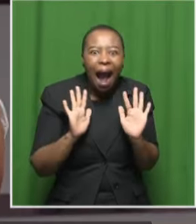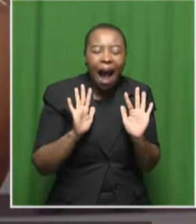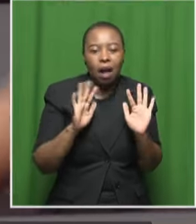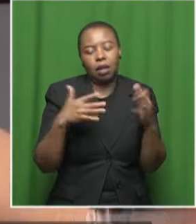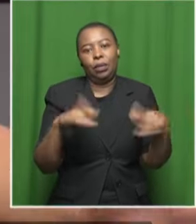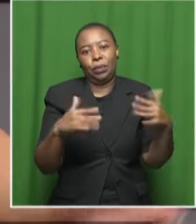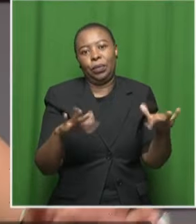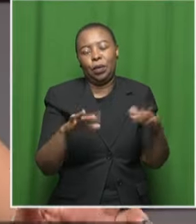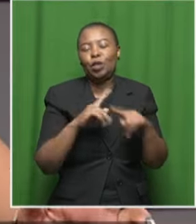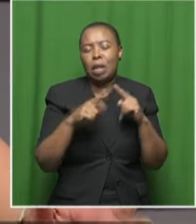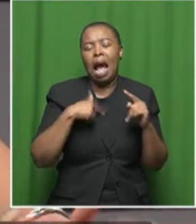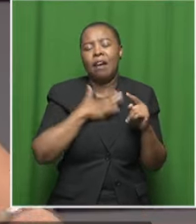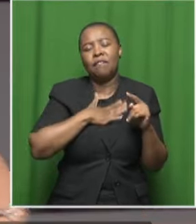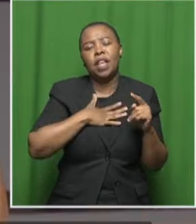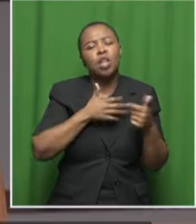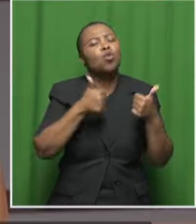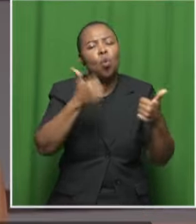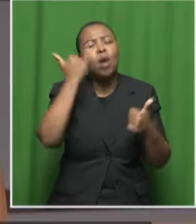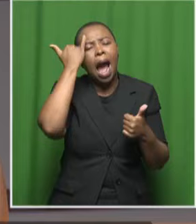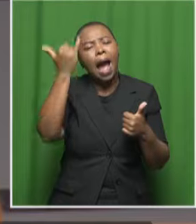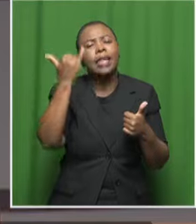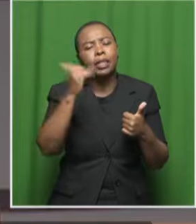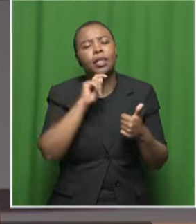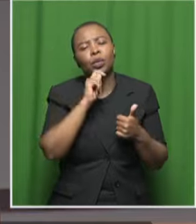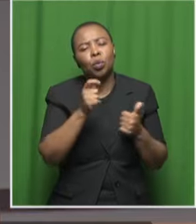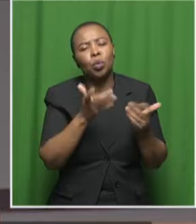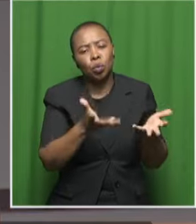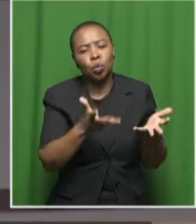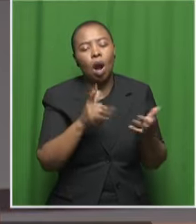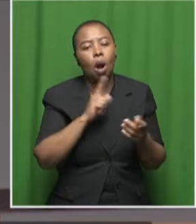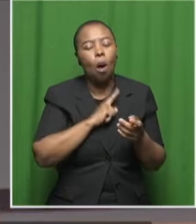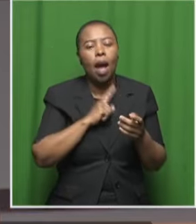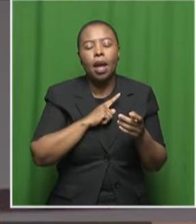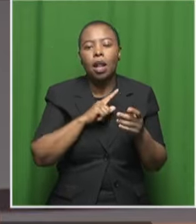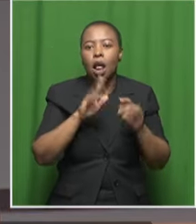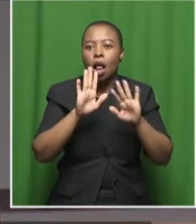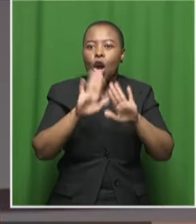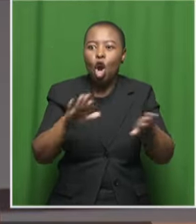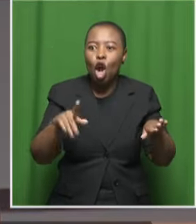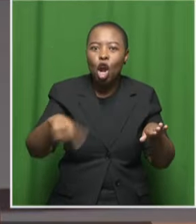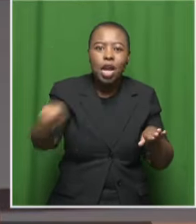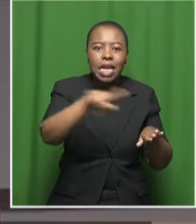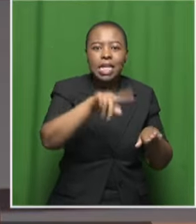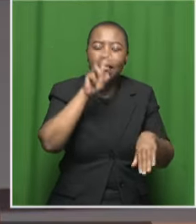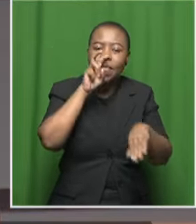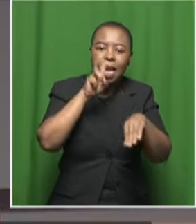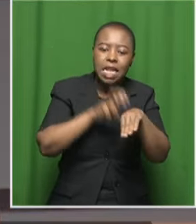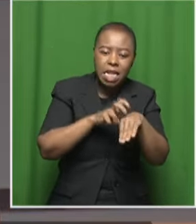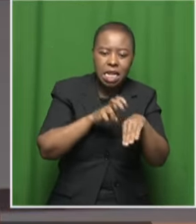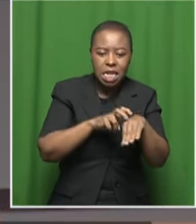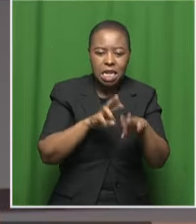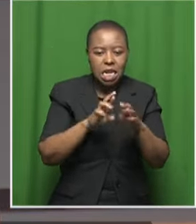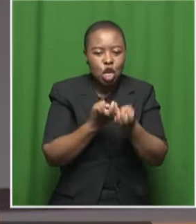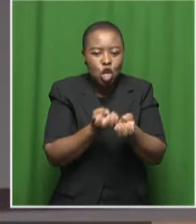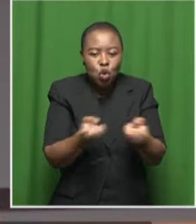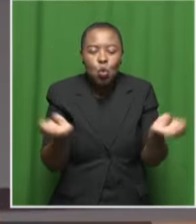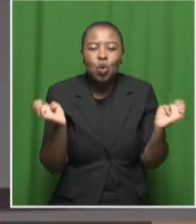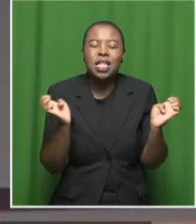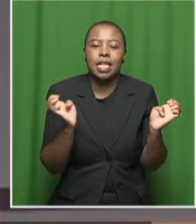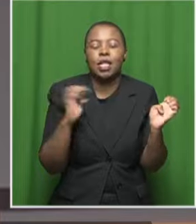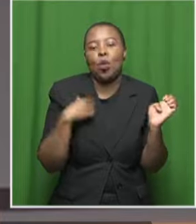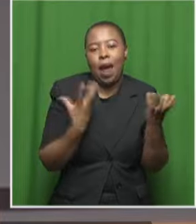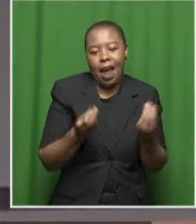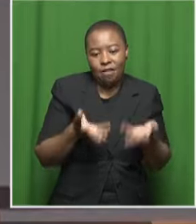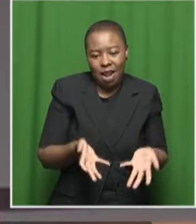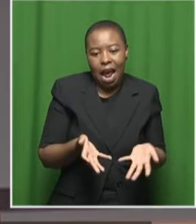feel like this is such a great initiative, honestly, because there's a lot of kids that think they need certain tools that we have now